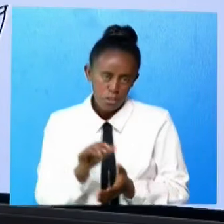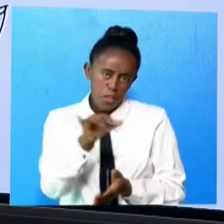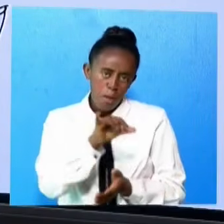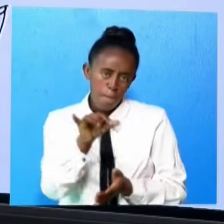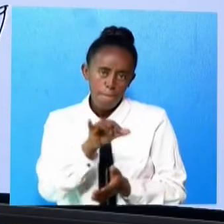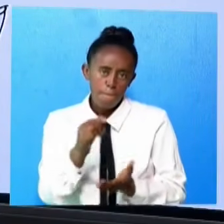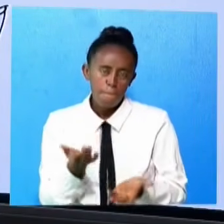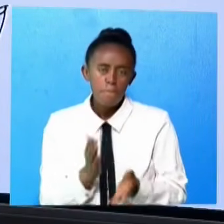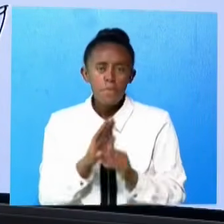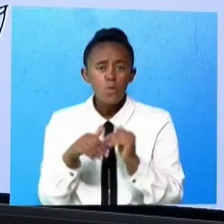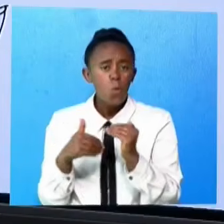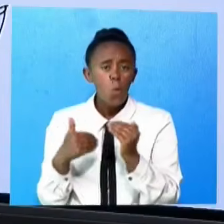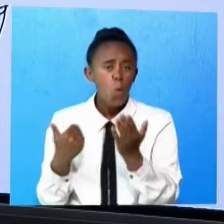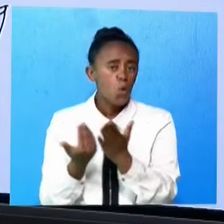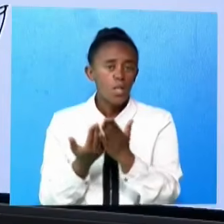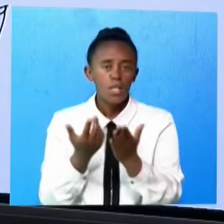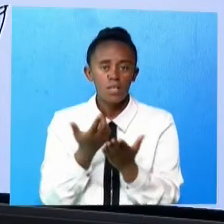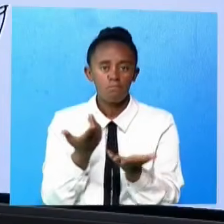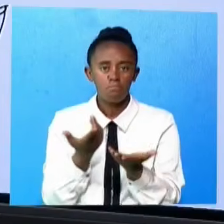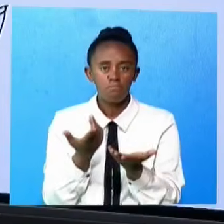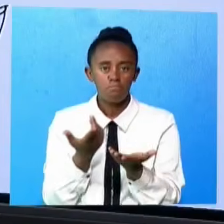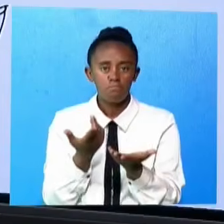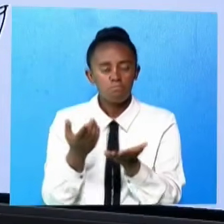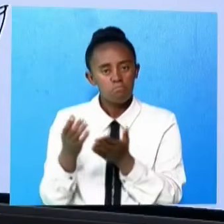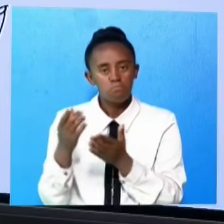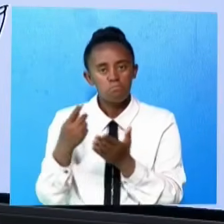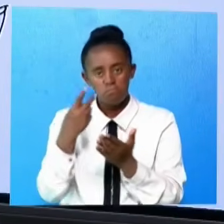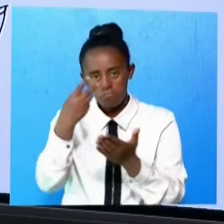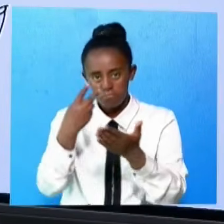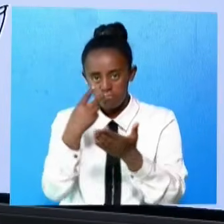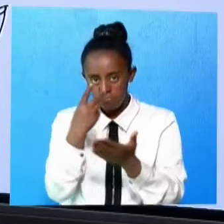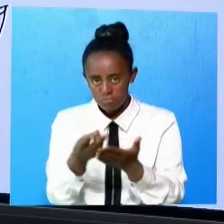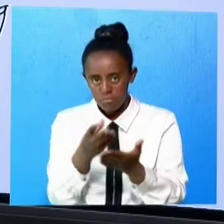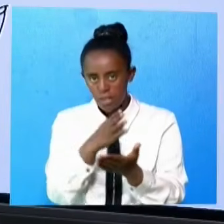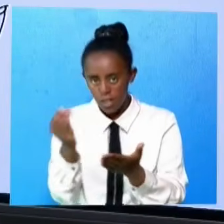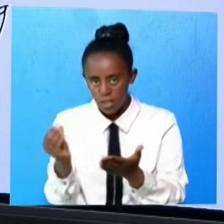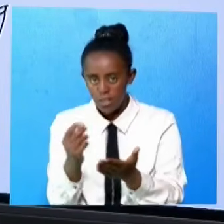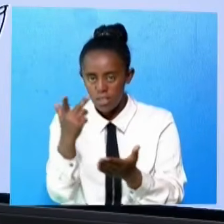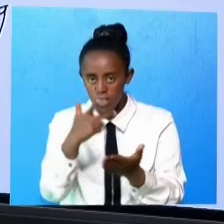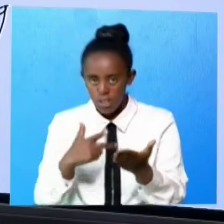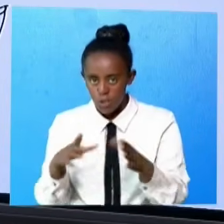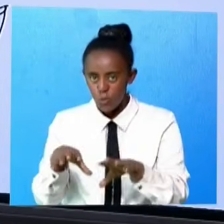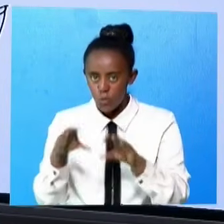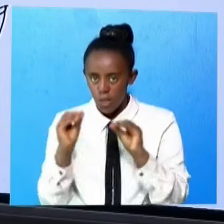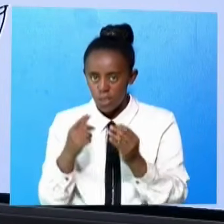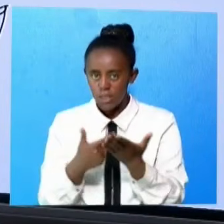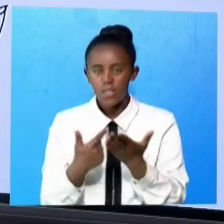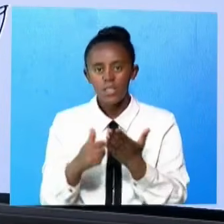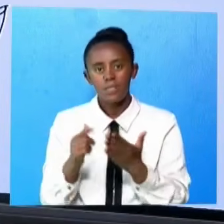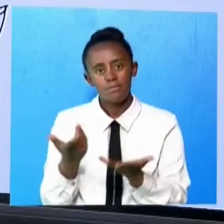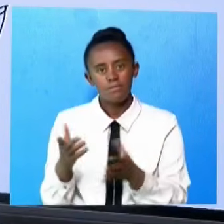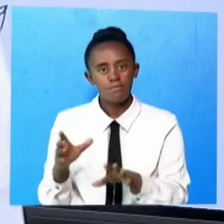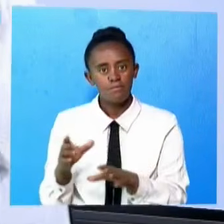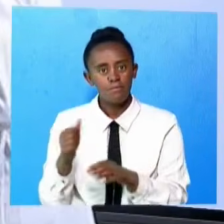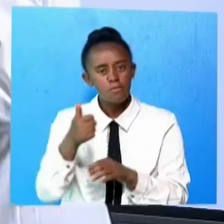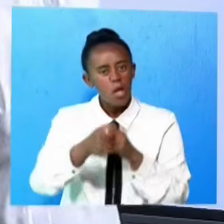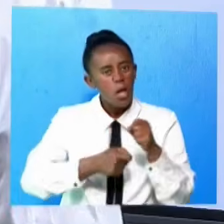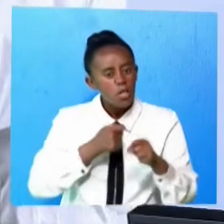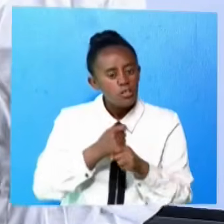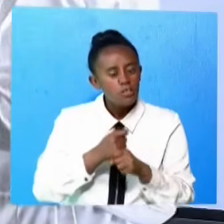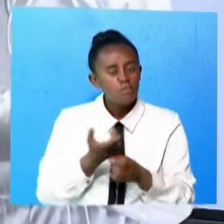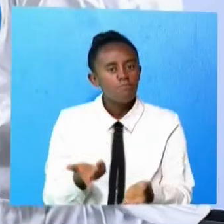in all the cases. Let's go and compare these three students based on their